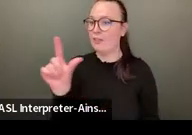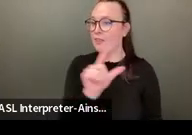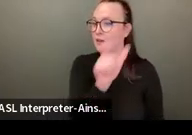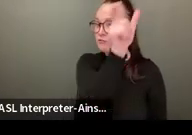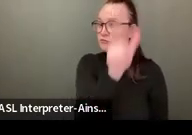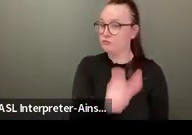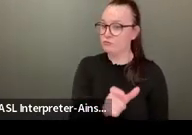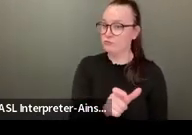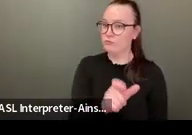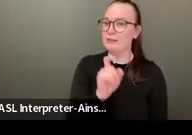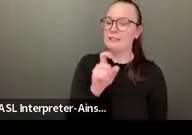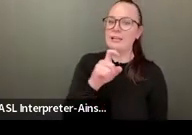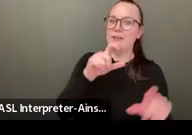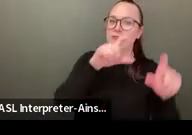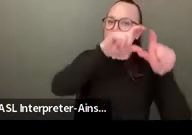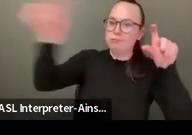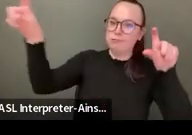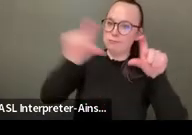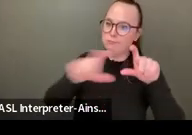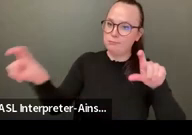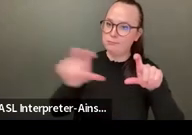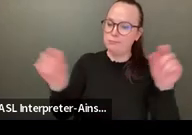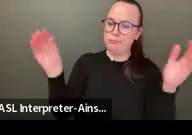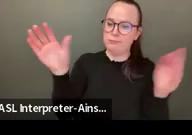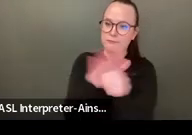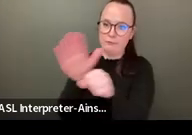has to be completed all the way across the row.